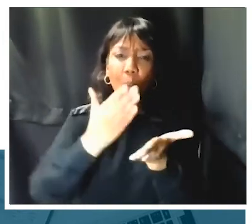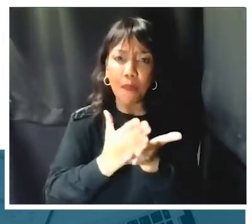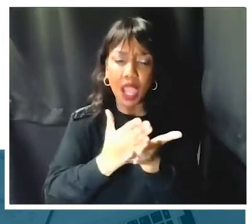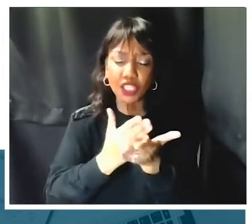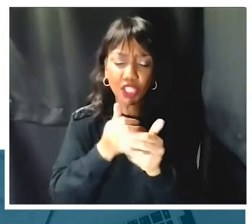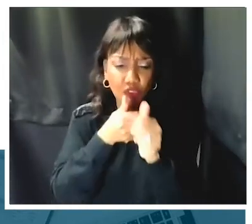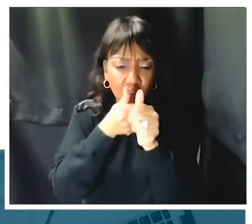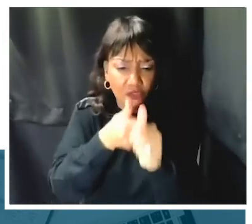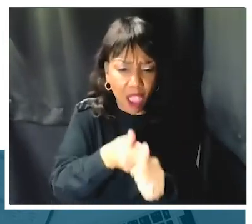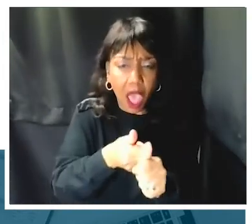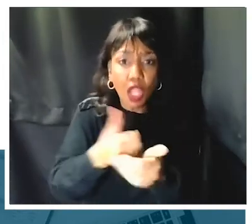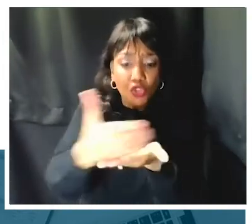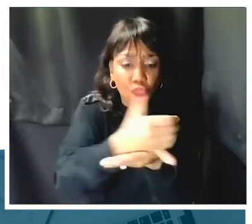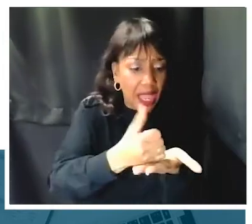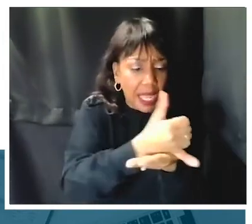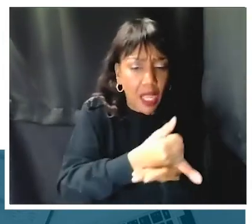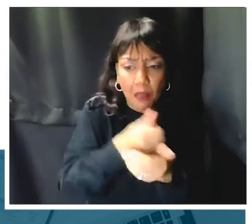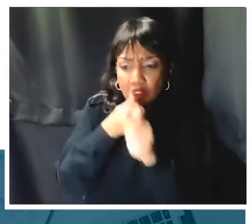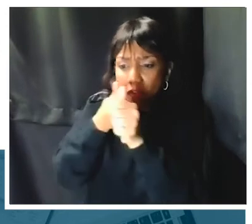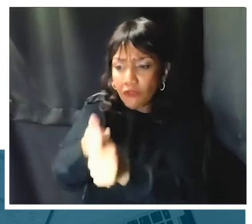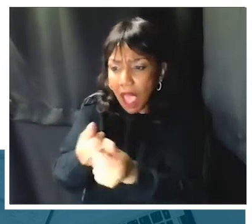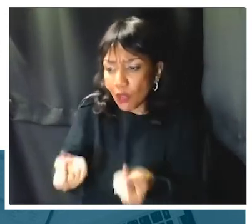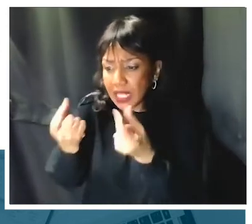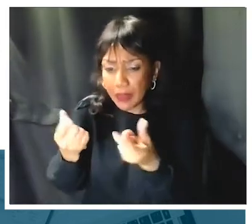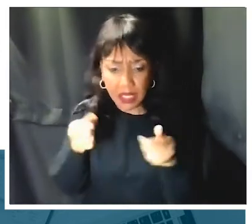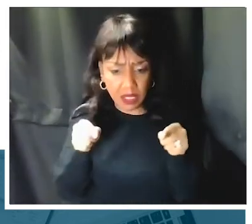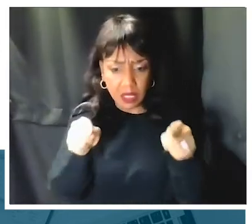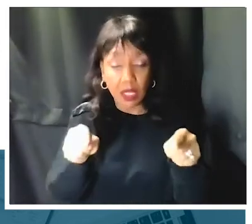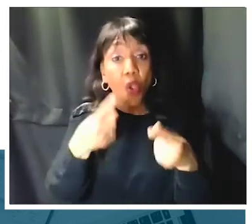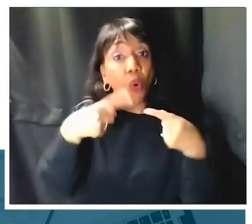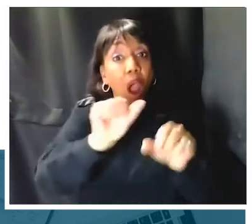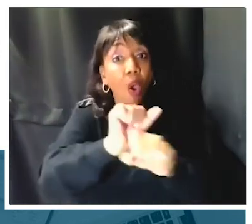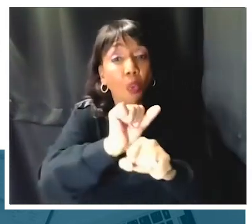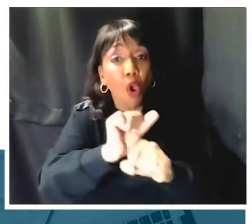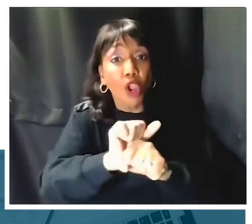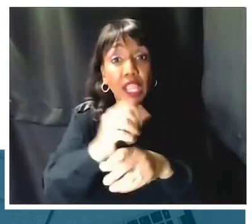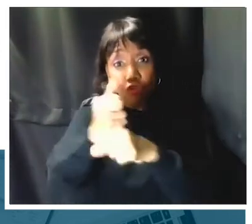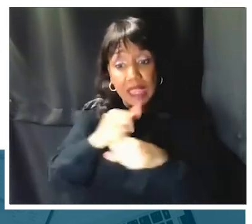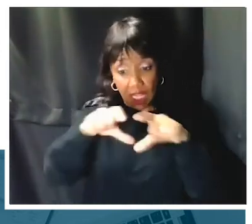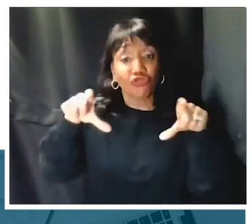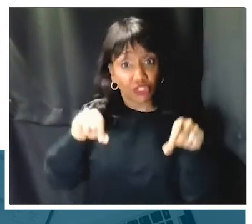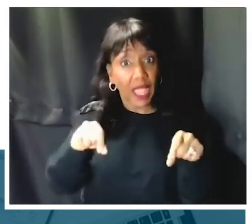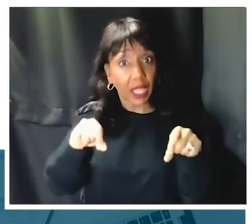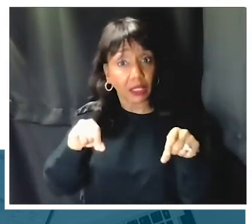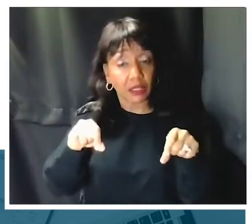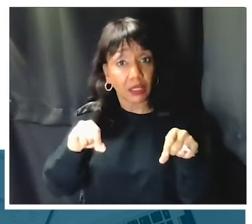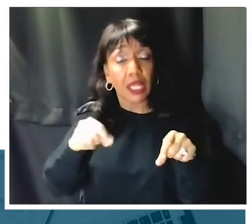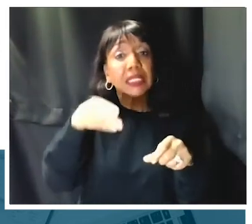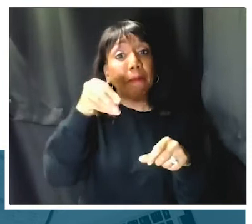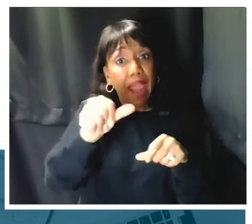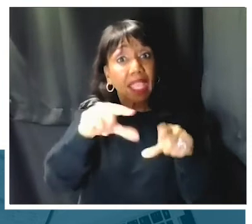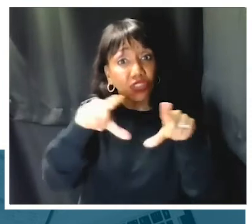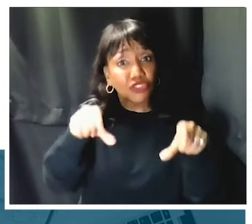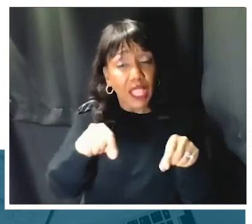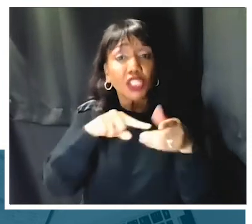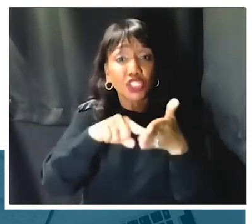you track your income and your expenses. When you are working, you receive a paycheck. Your paycheck